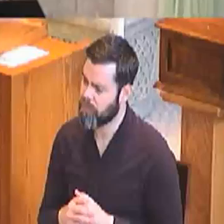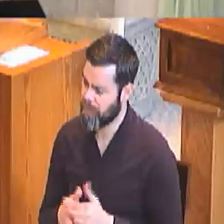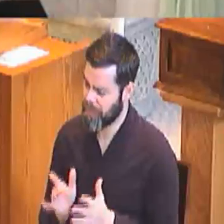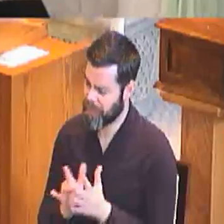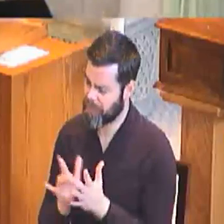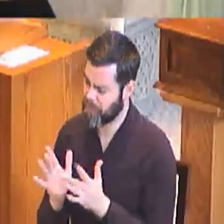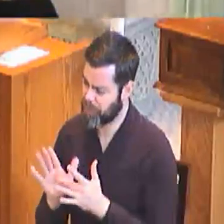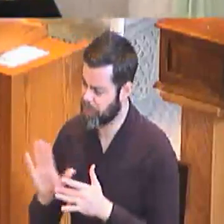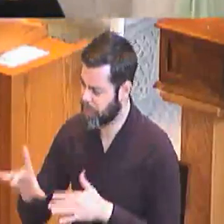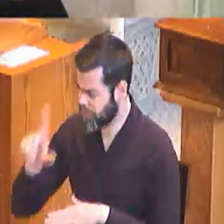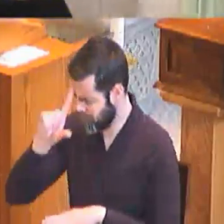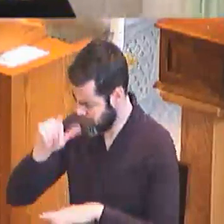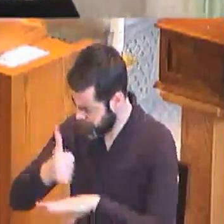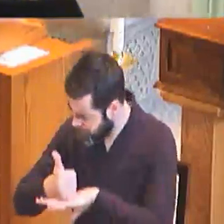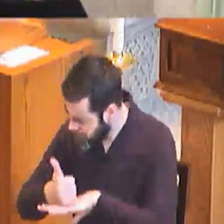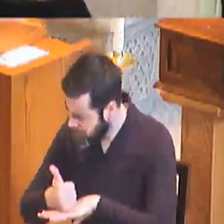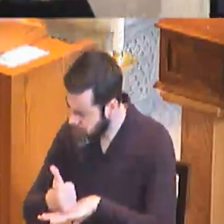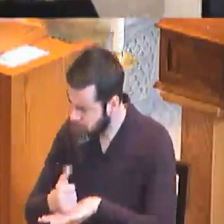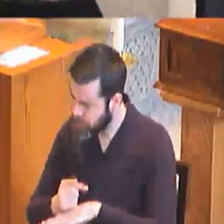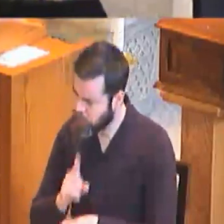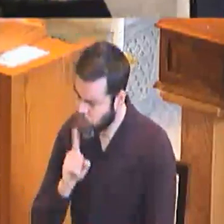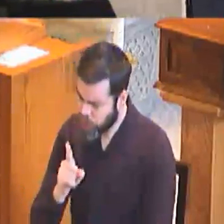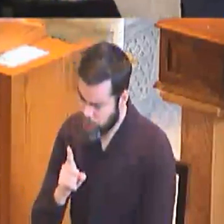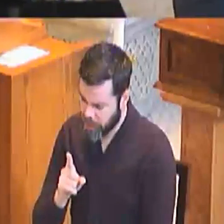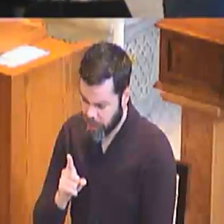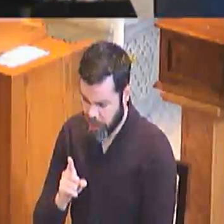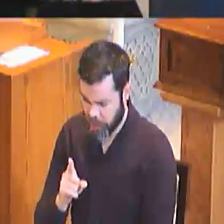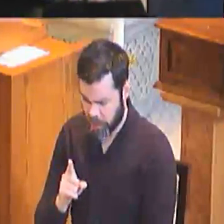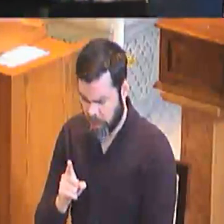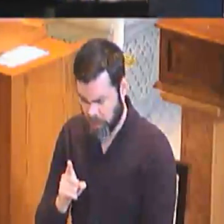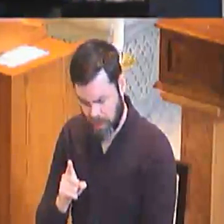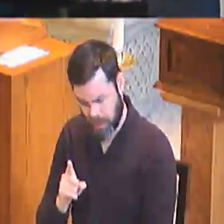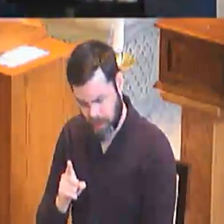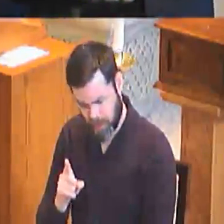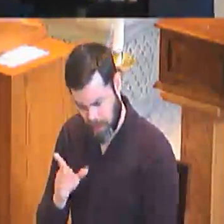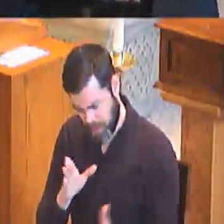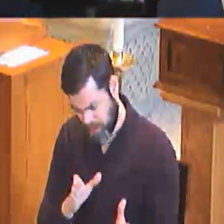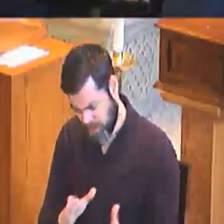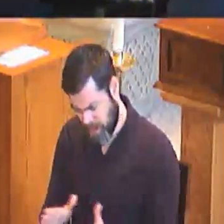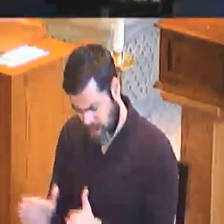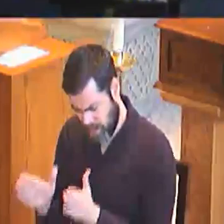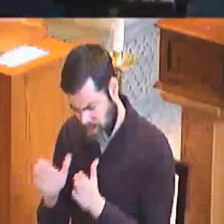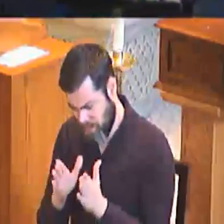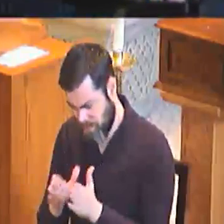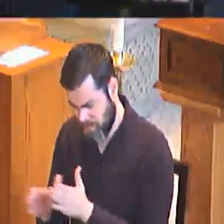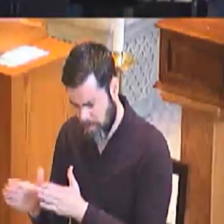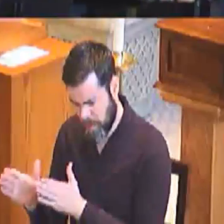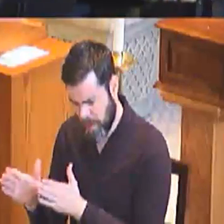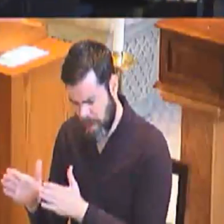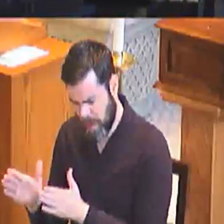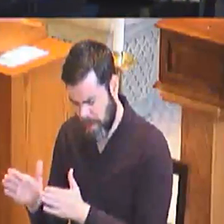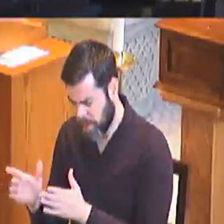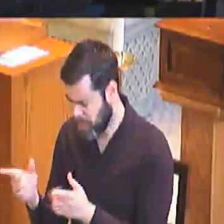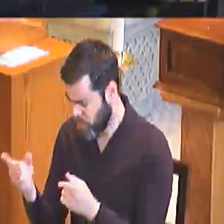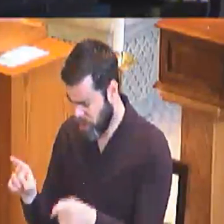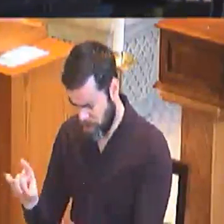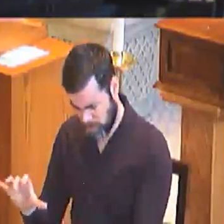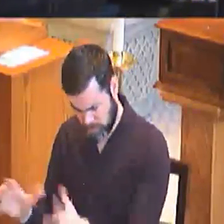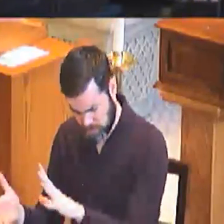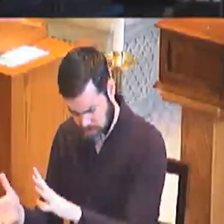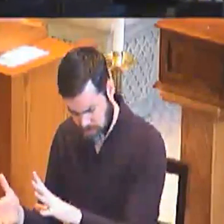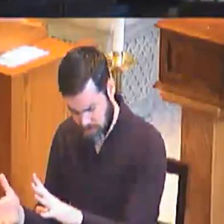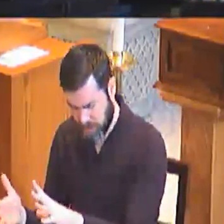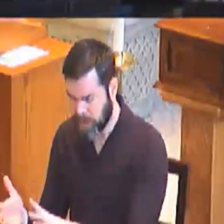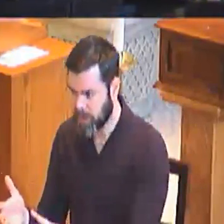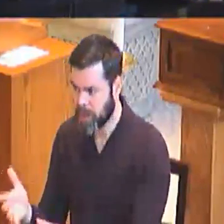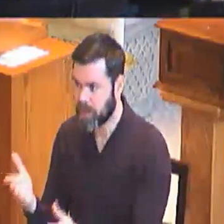had set in his heart of hearts could have been called a failure, because